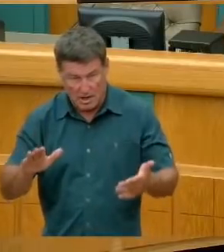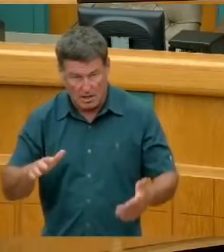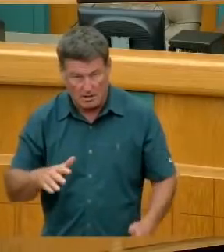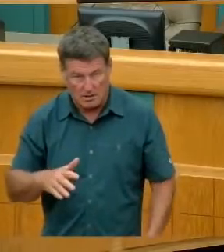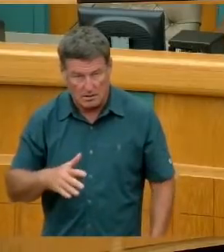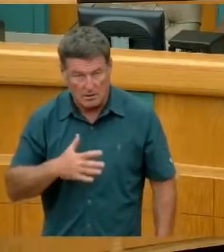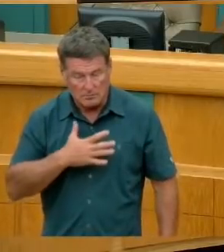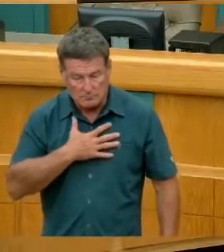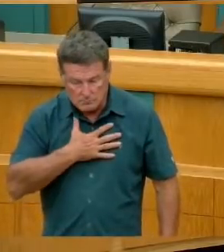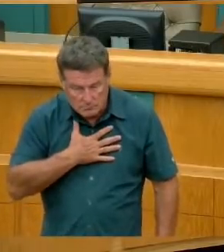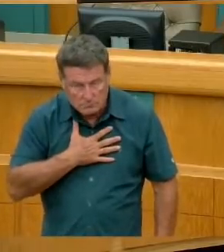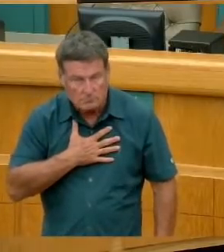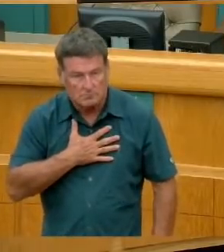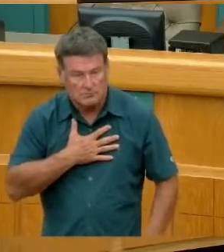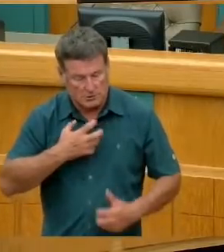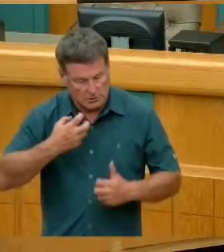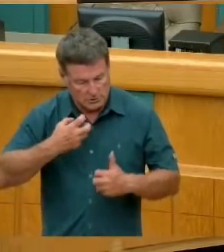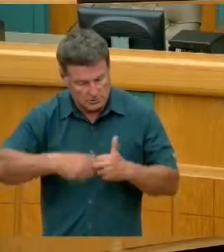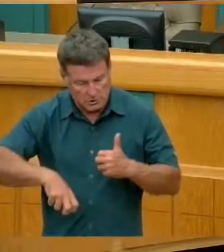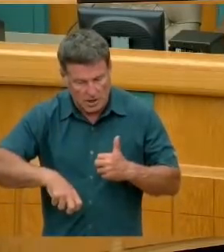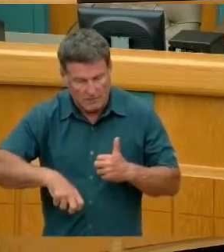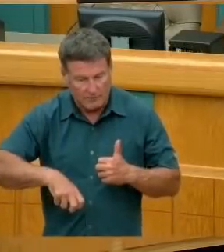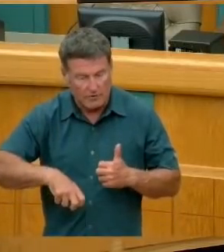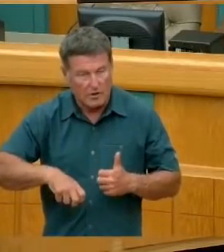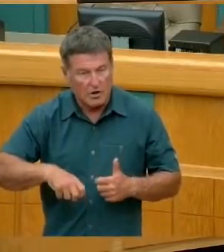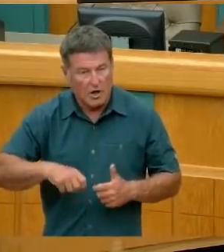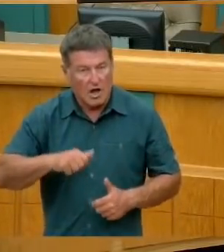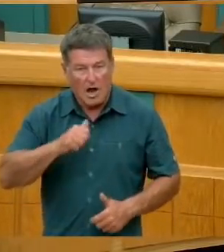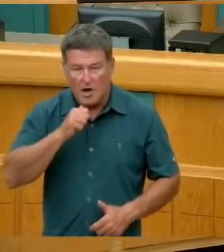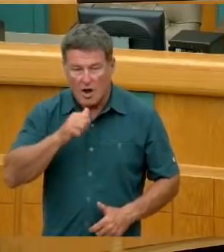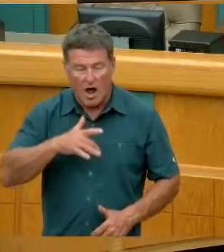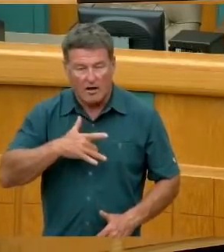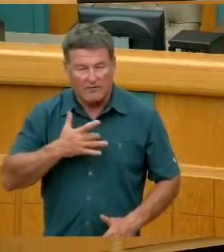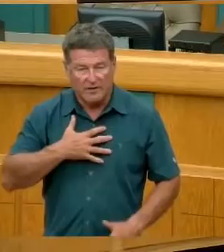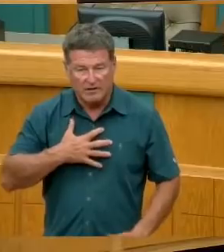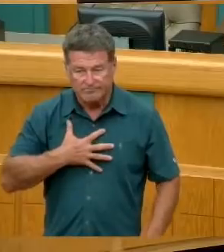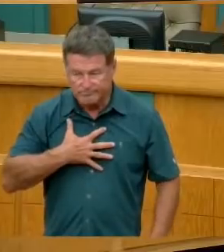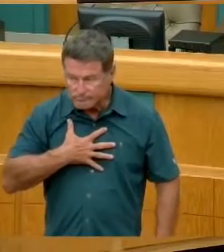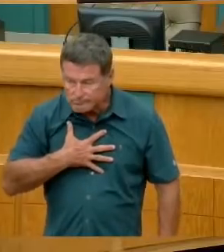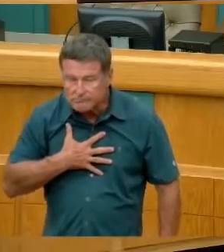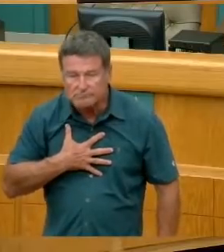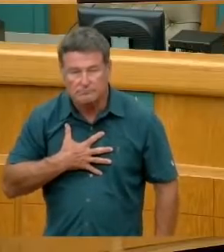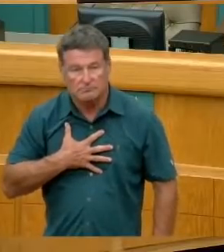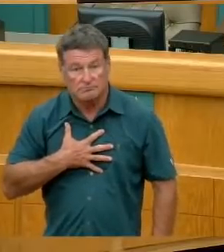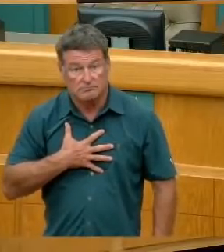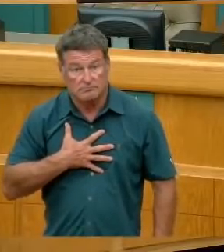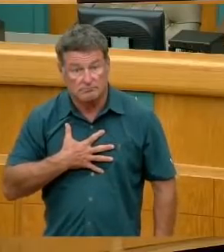it's really hard to let that sink in and not have it affect you.